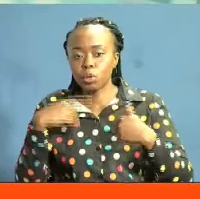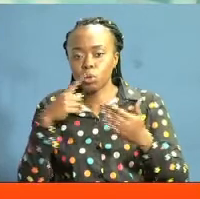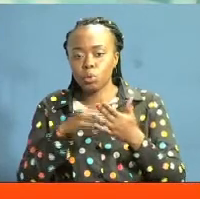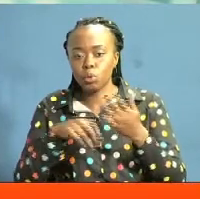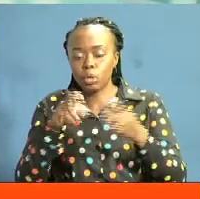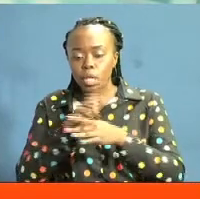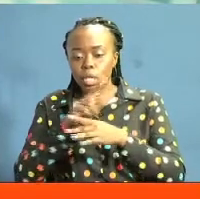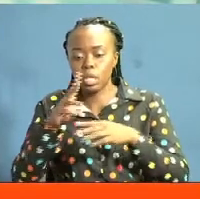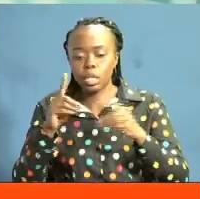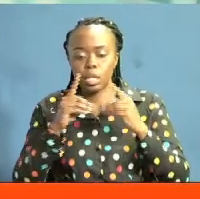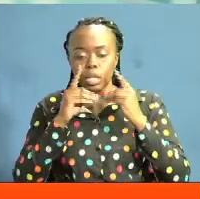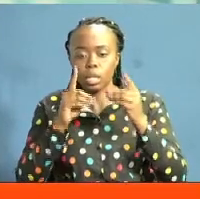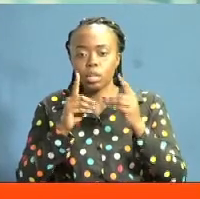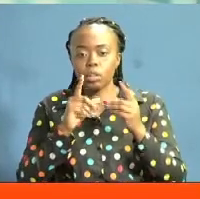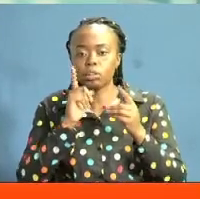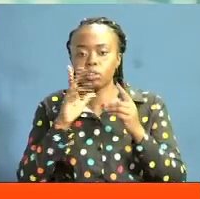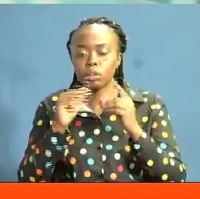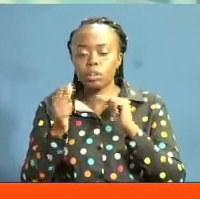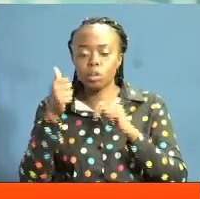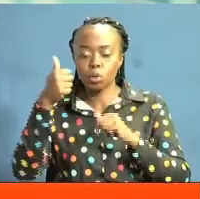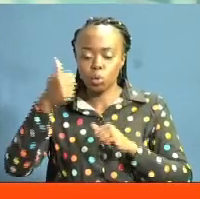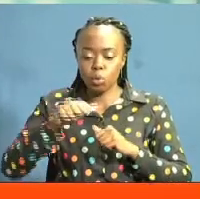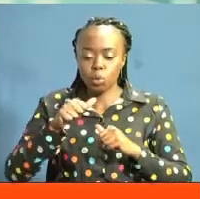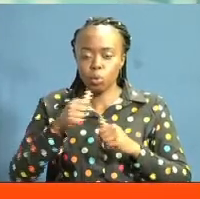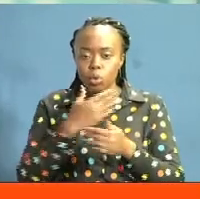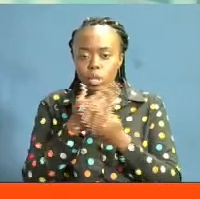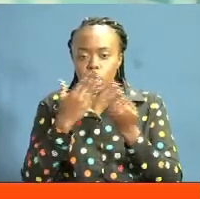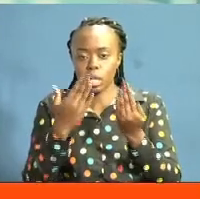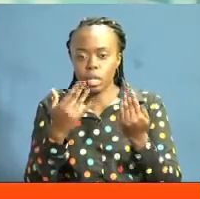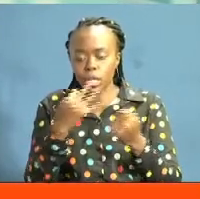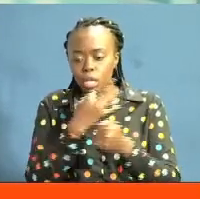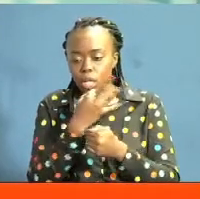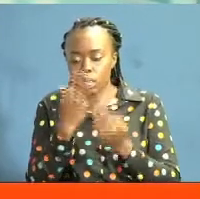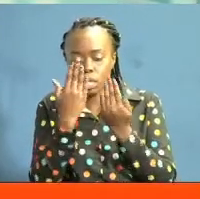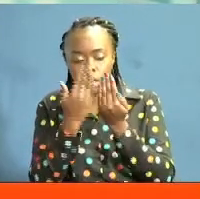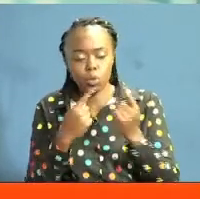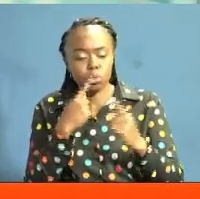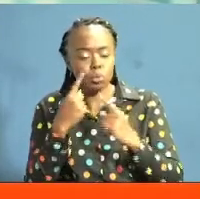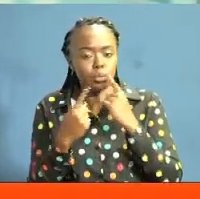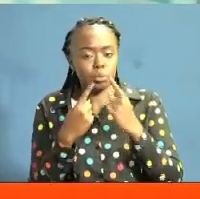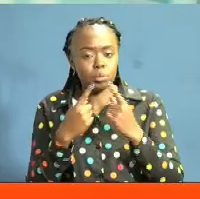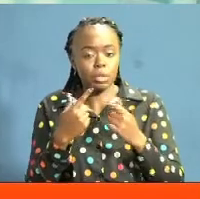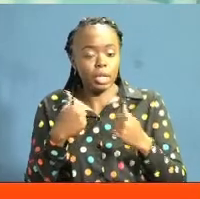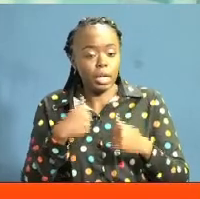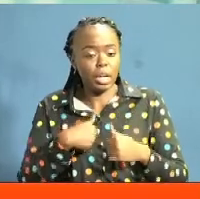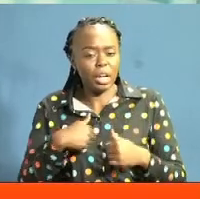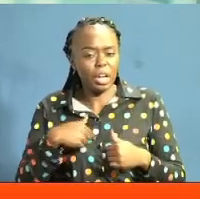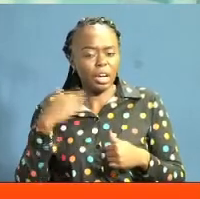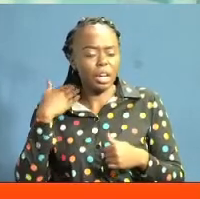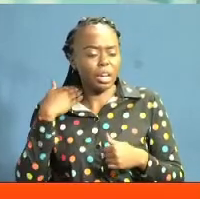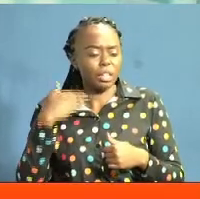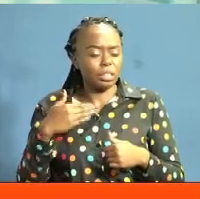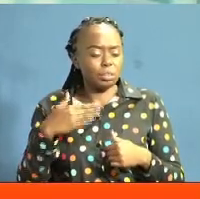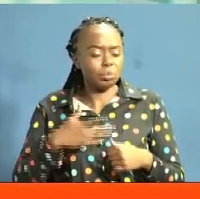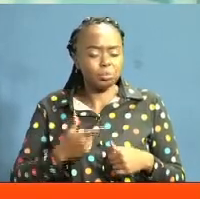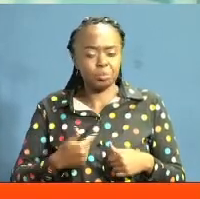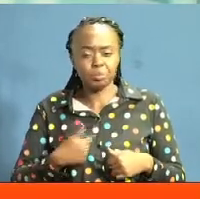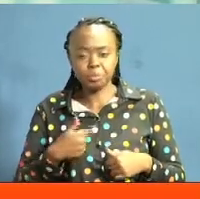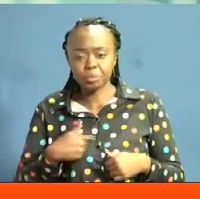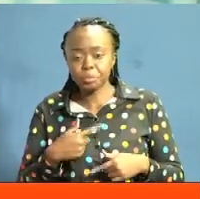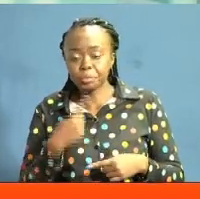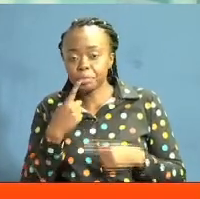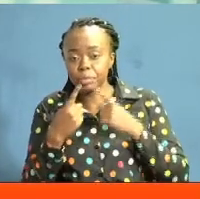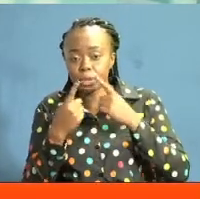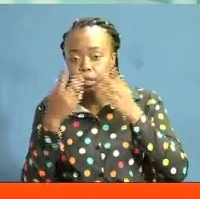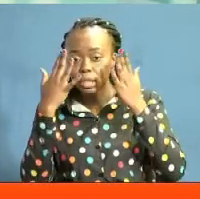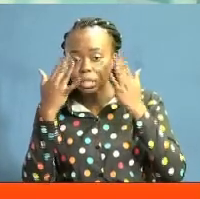need to do, we should not ignore any hint of a child saying, I can kill myself. Right. And let me say now